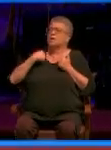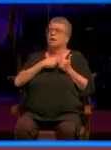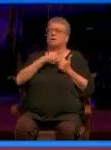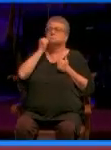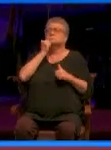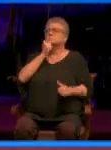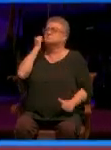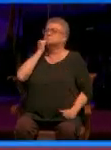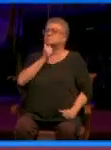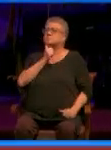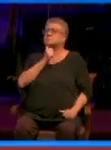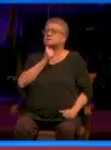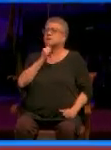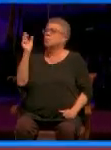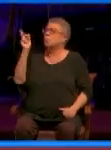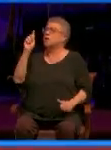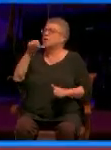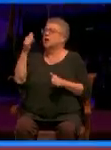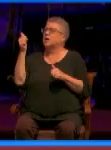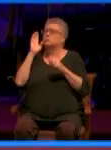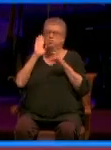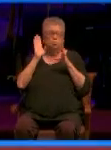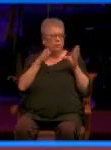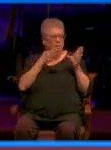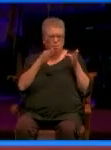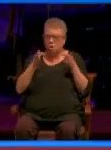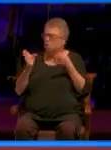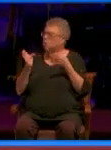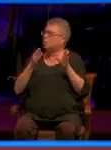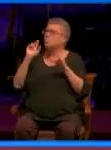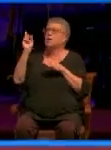We have nowhere else to turn this morning.